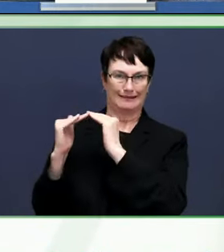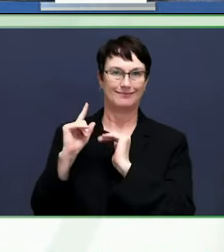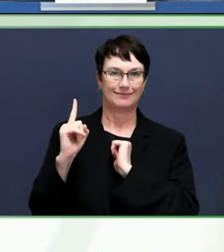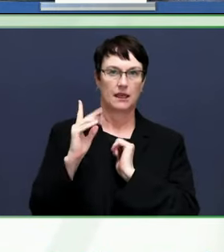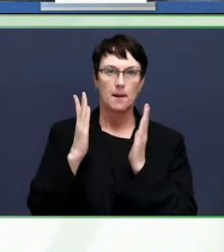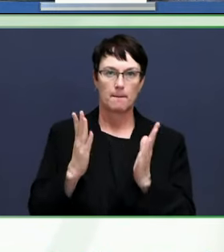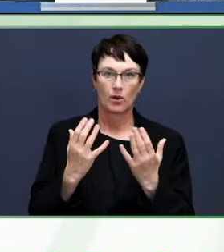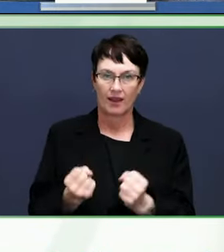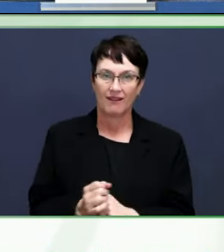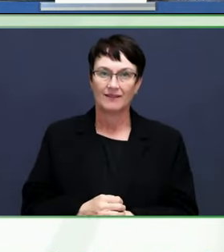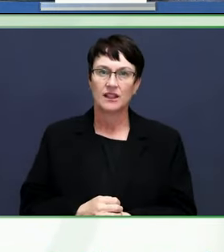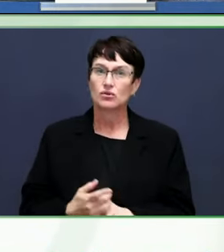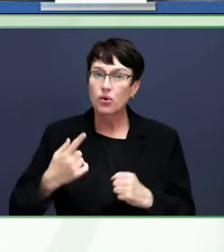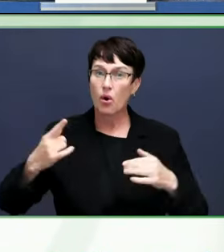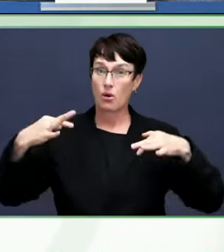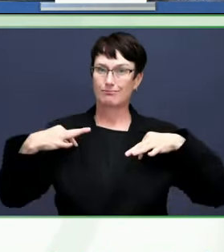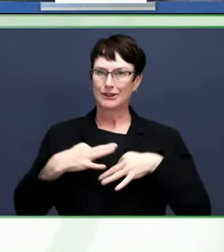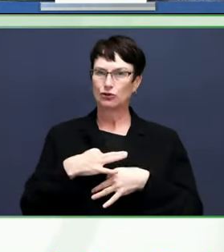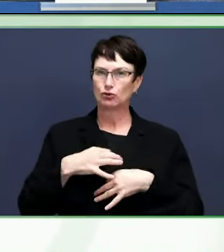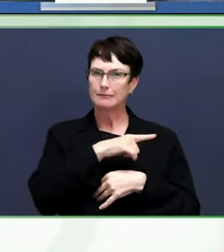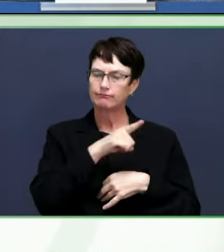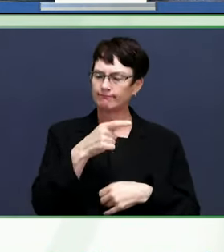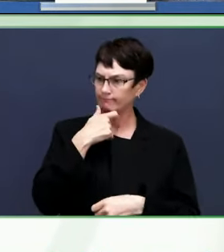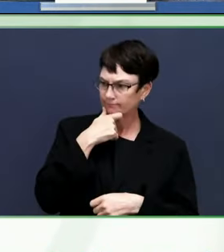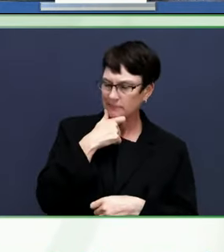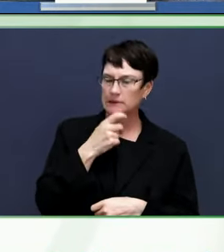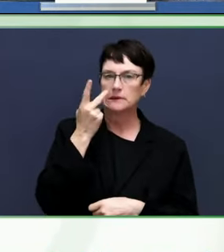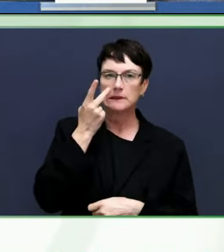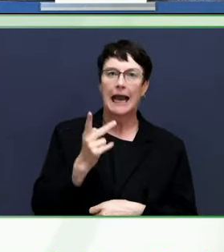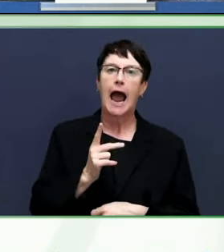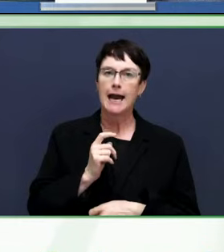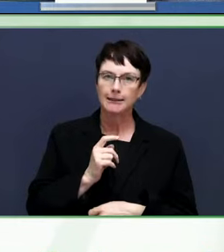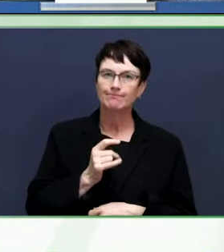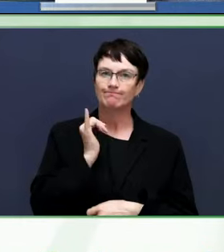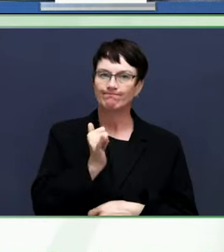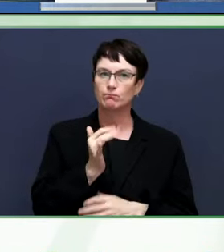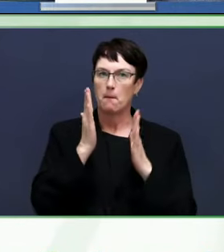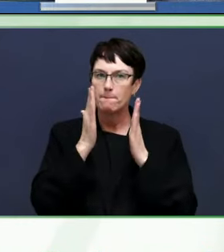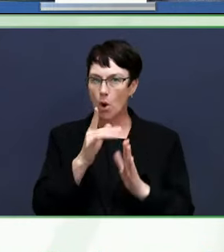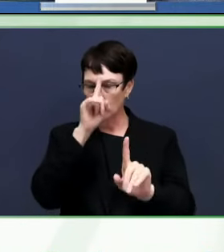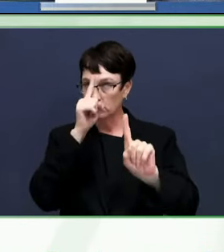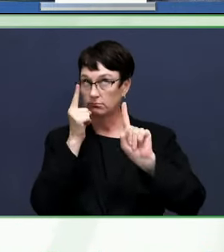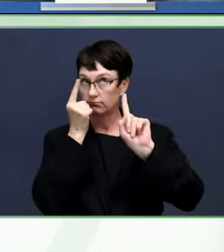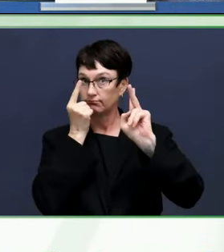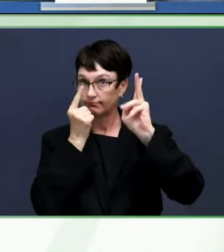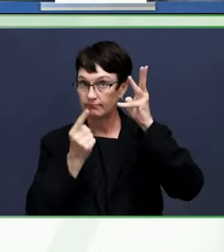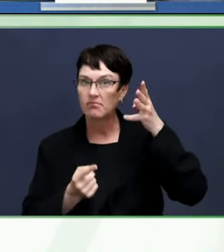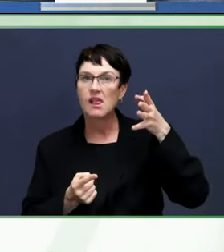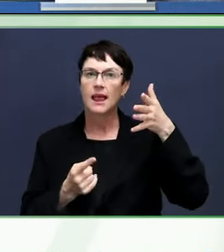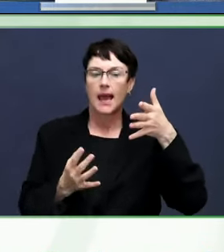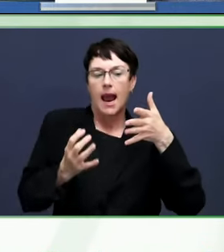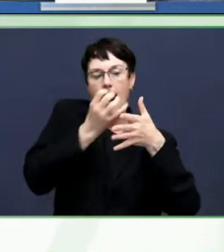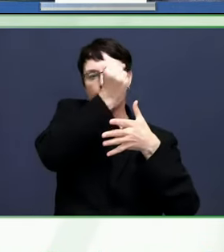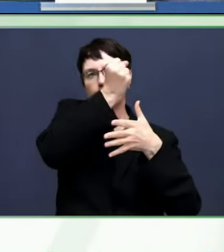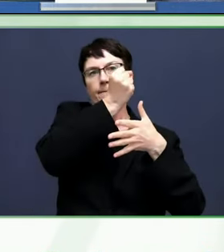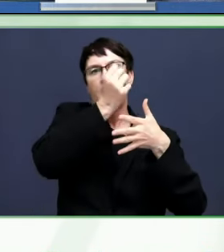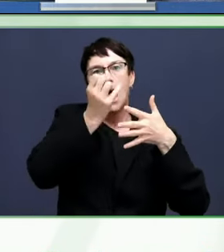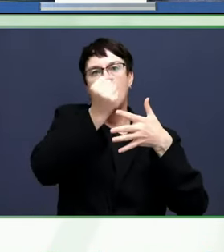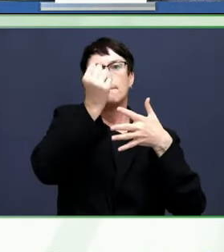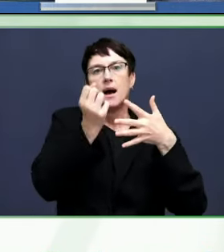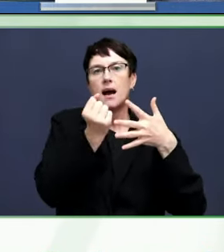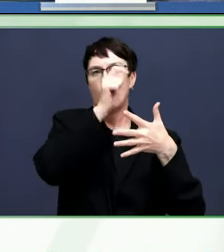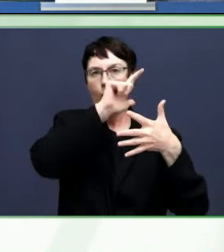legislation, that we need to focus more on equity and quality. Together with this, we connected intermediate